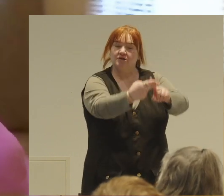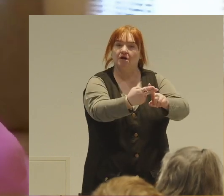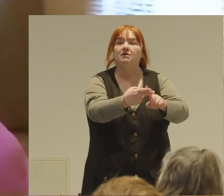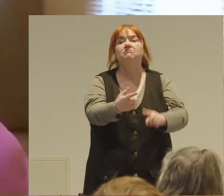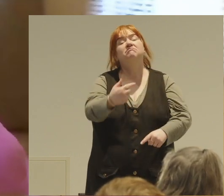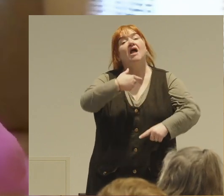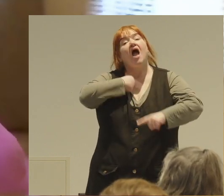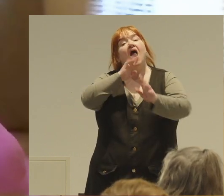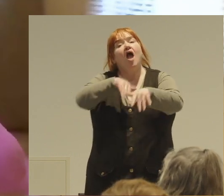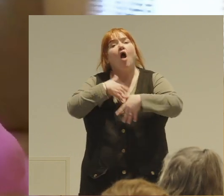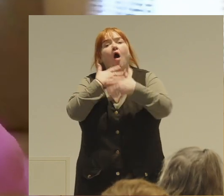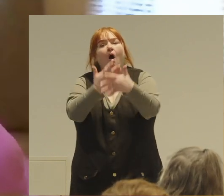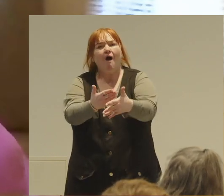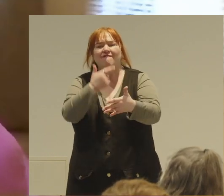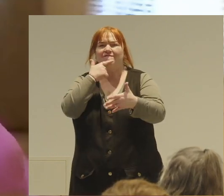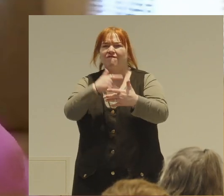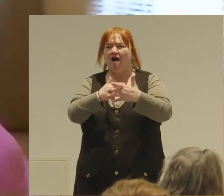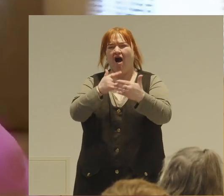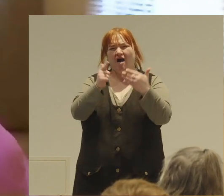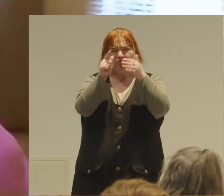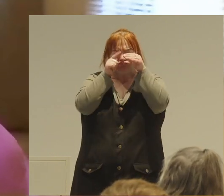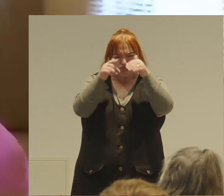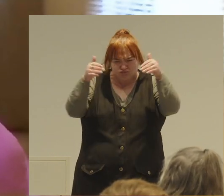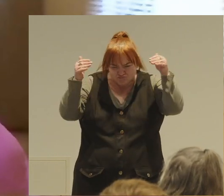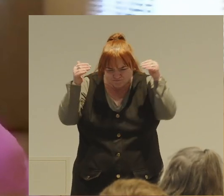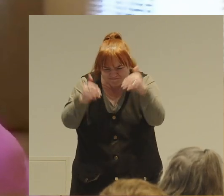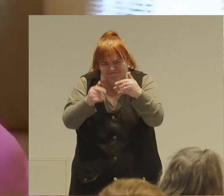of intensity to